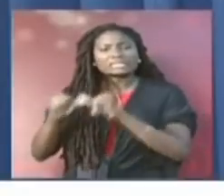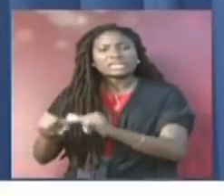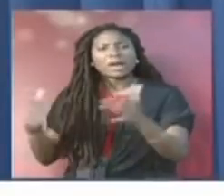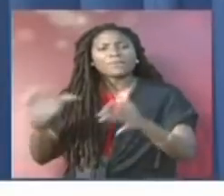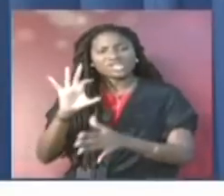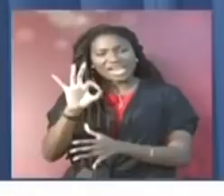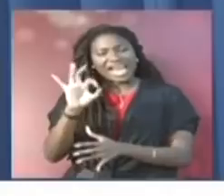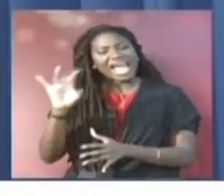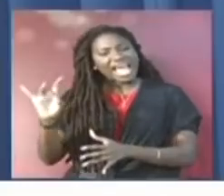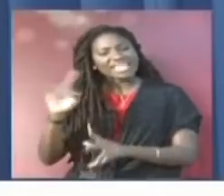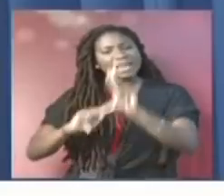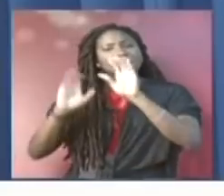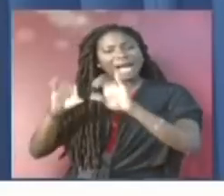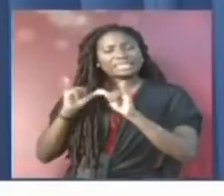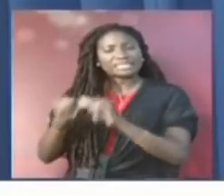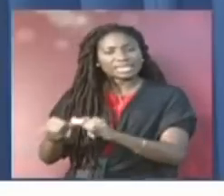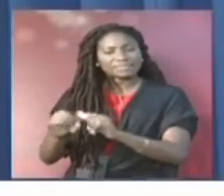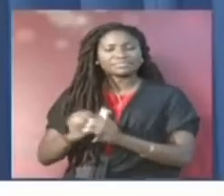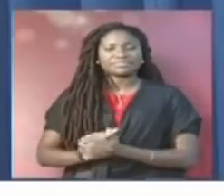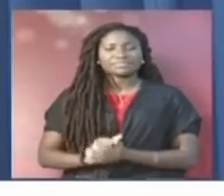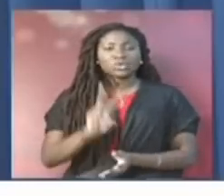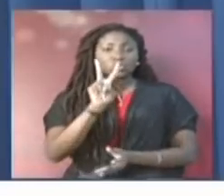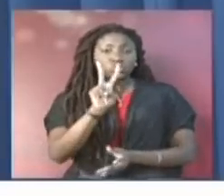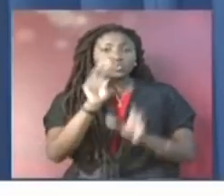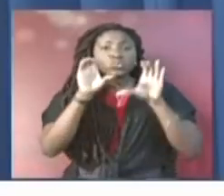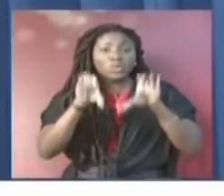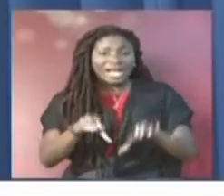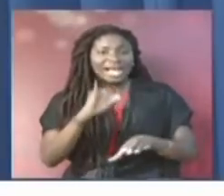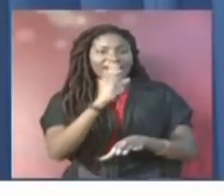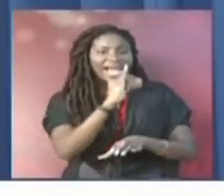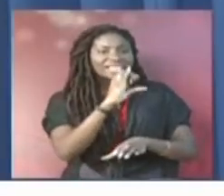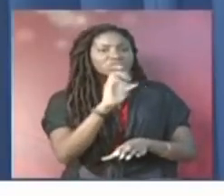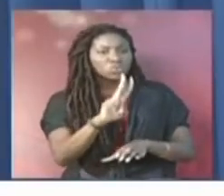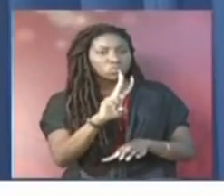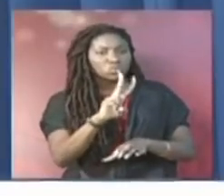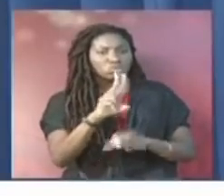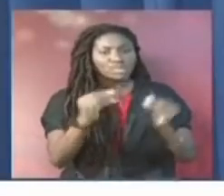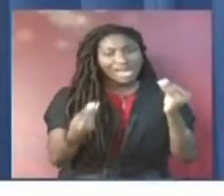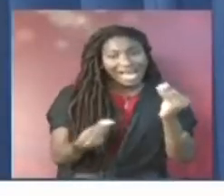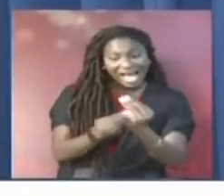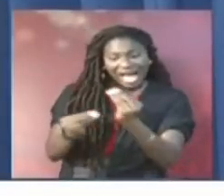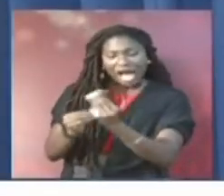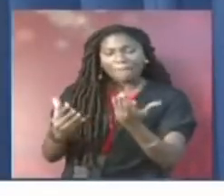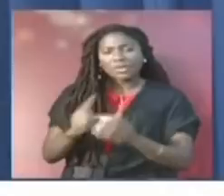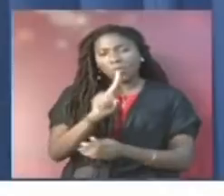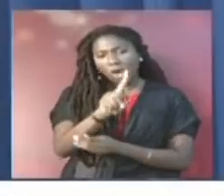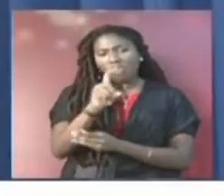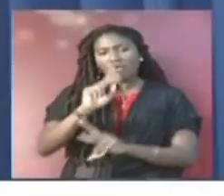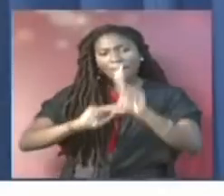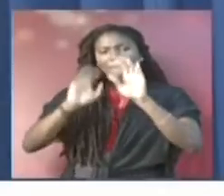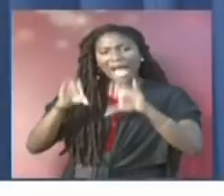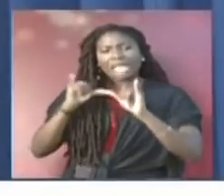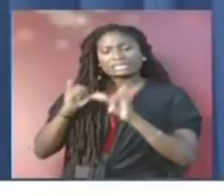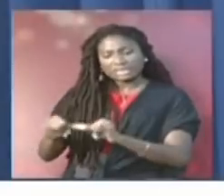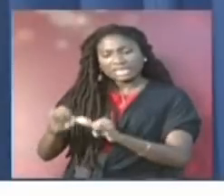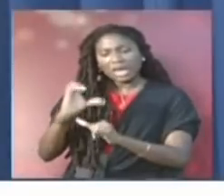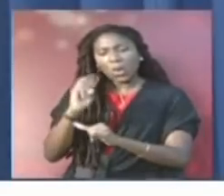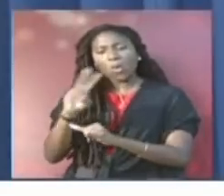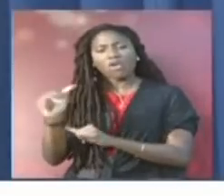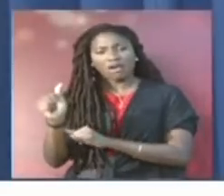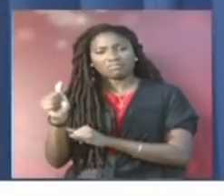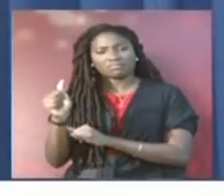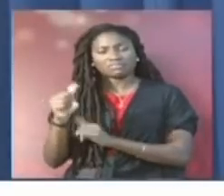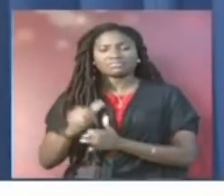ICU capacity of 2, giving us a total capacity at Cora of 100, Cuba Hospital and Multi-Training Facility,